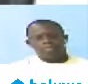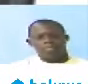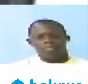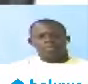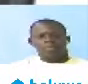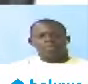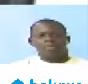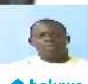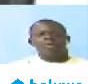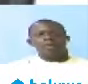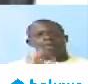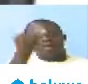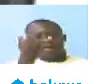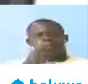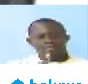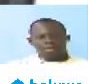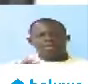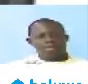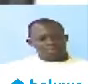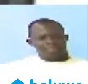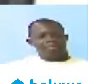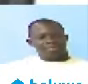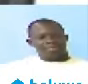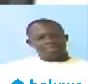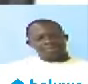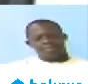Yes, I'm ready to give my